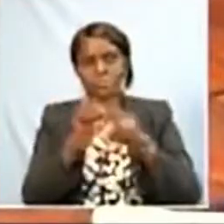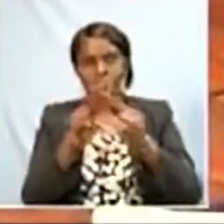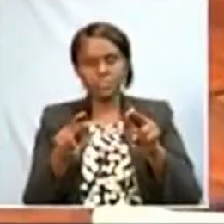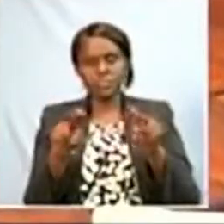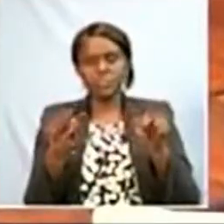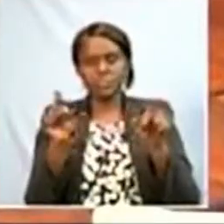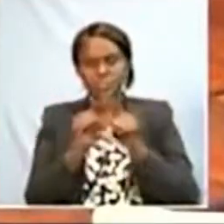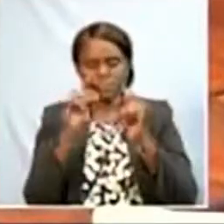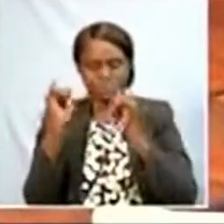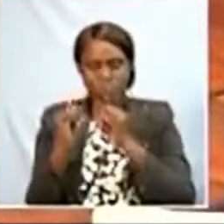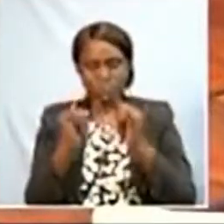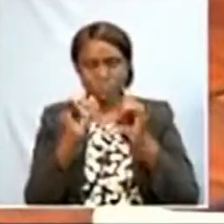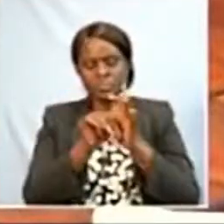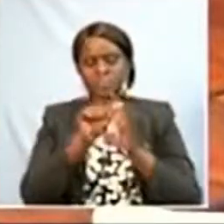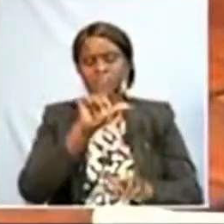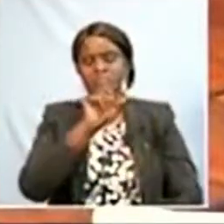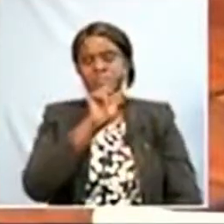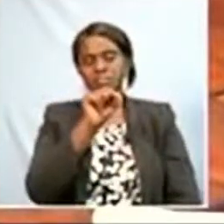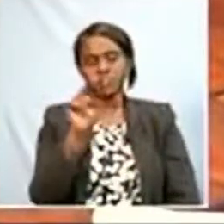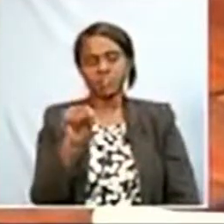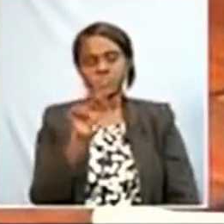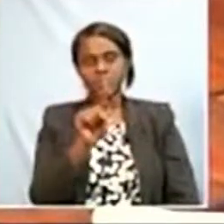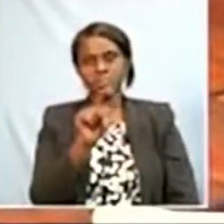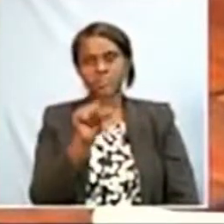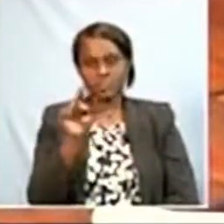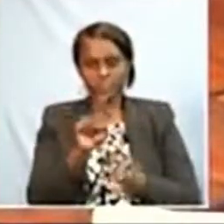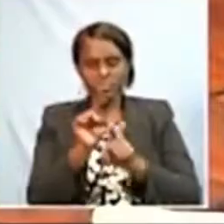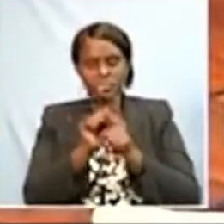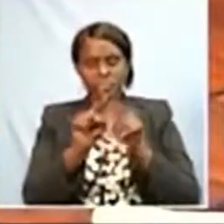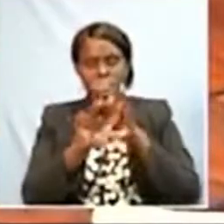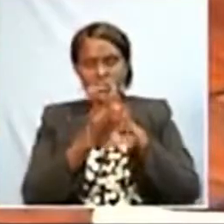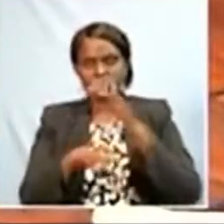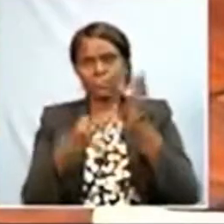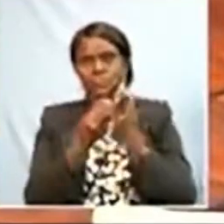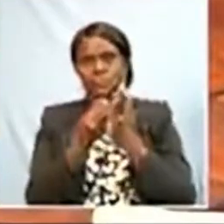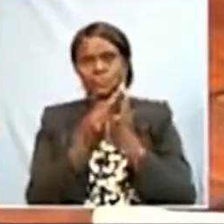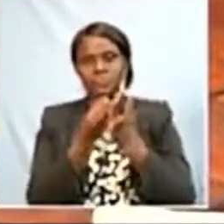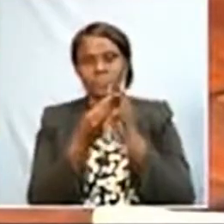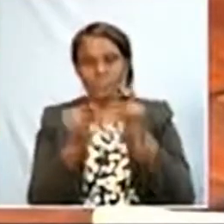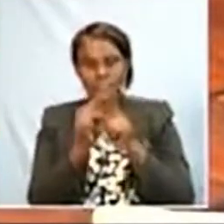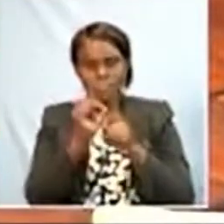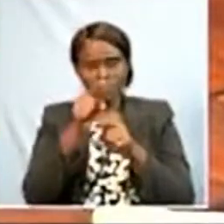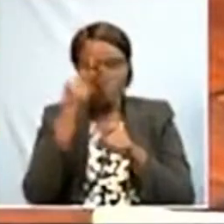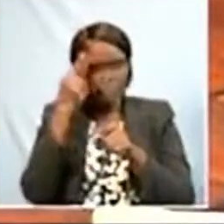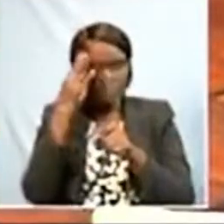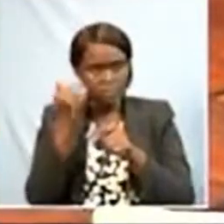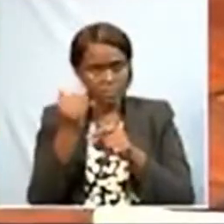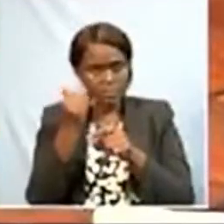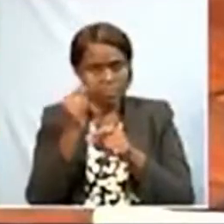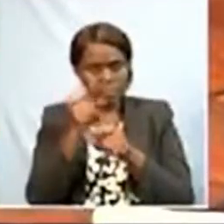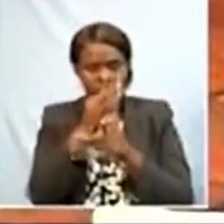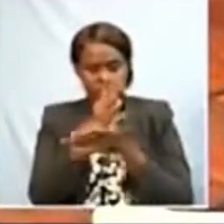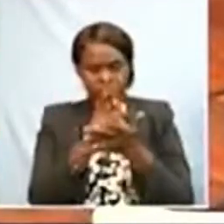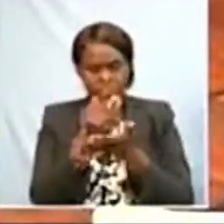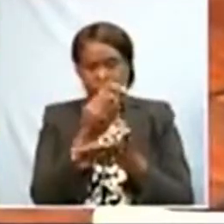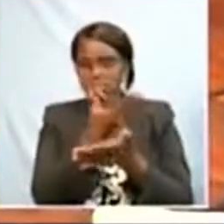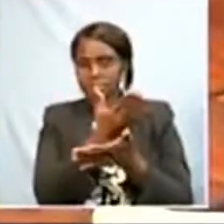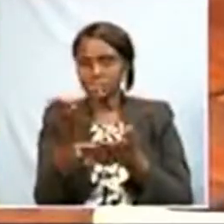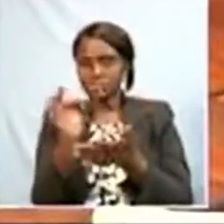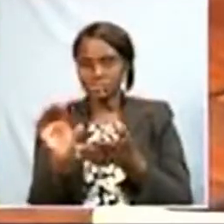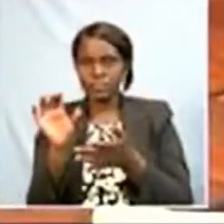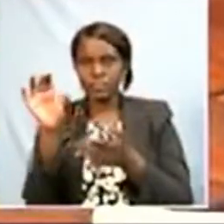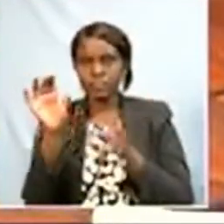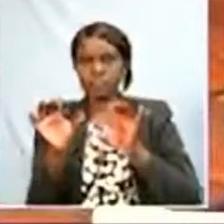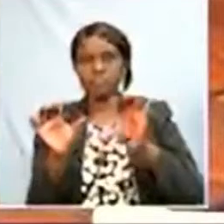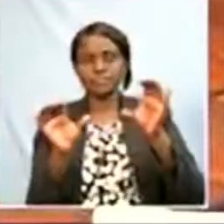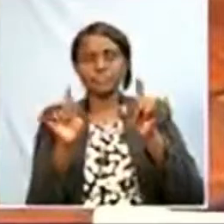were implemented in 2022 were underfunded. And that's the reason why some of them were varied